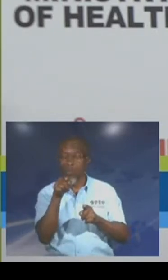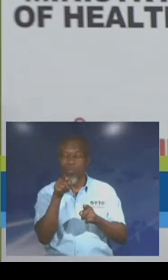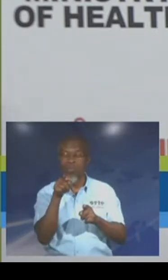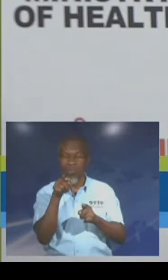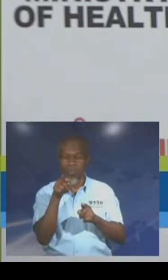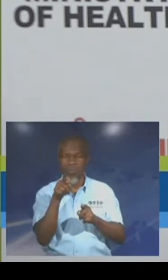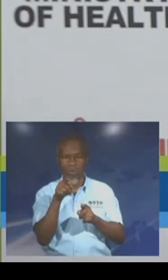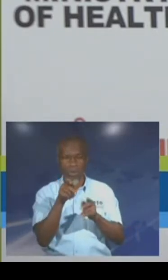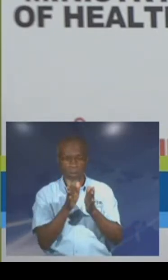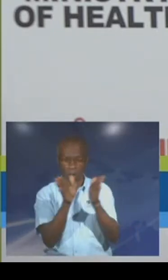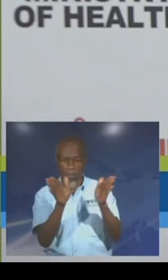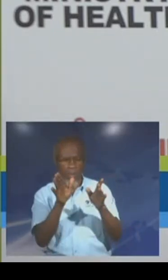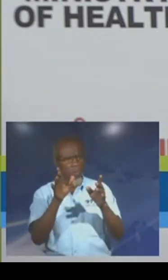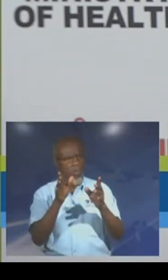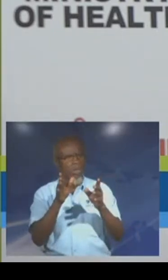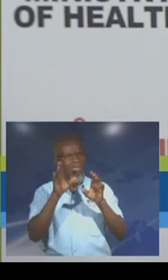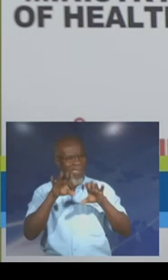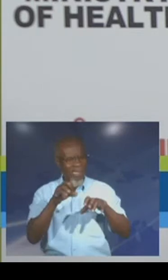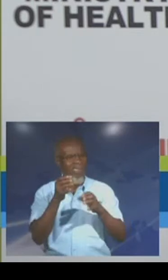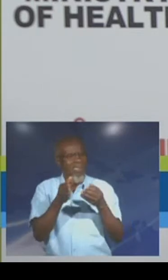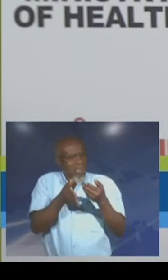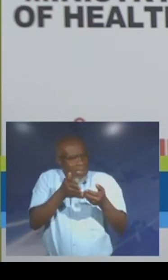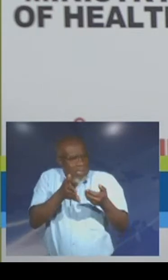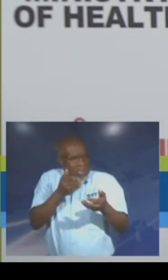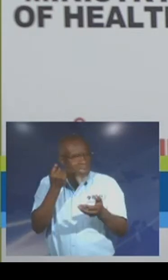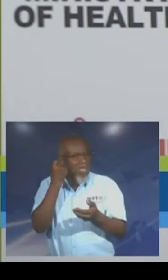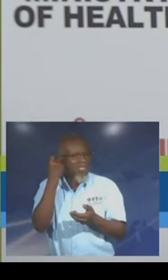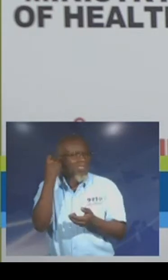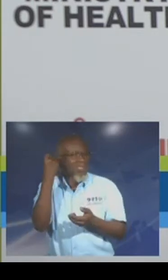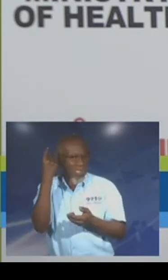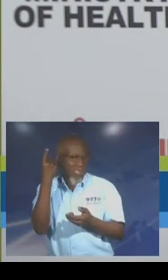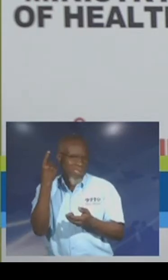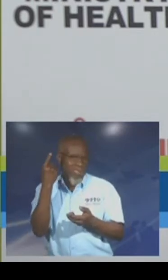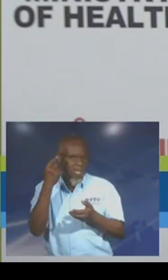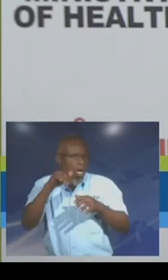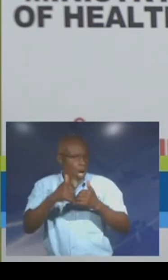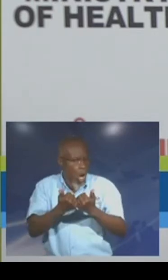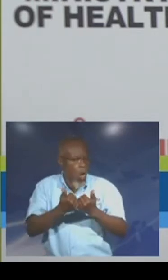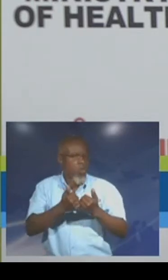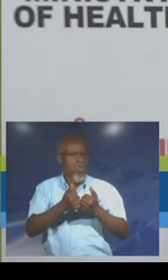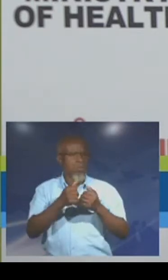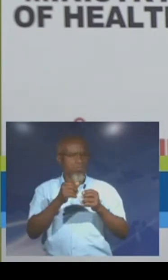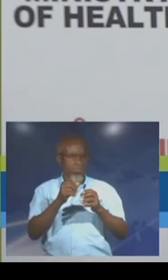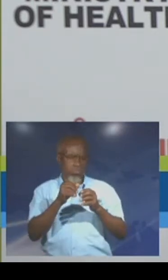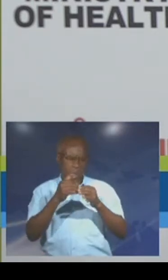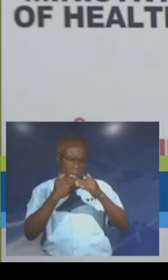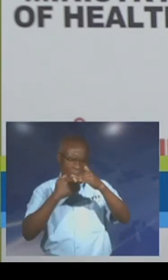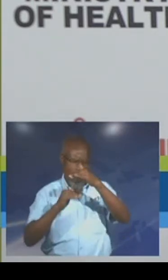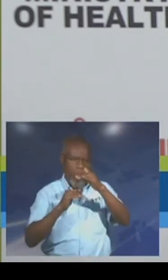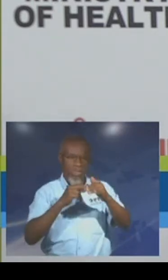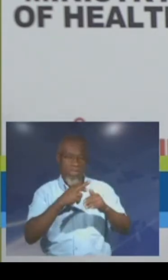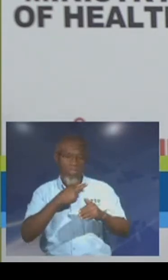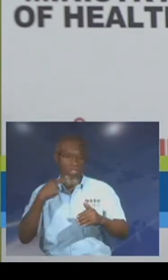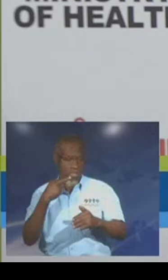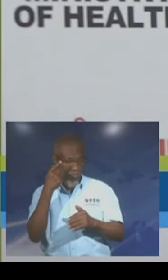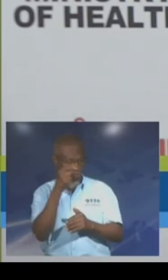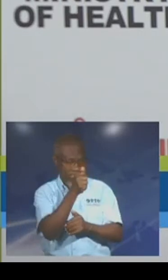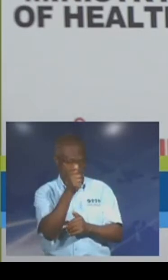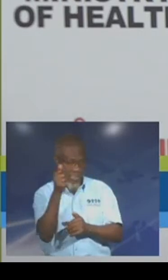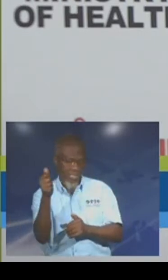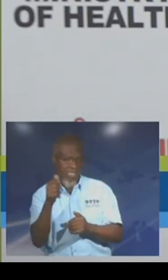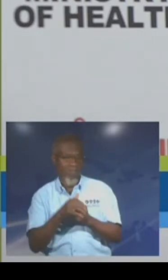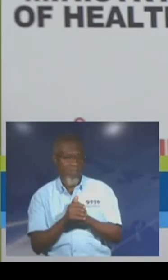and common sense approach to risk mitigation at the personal, family,